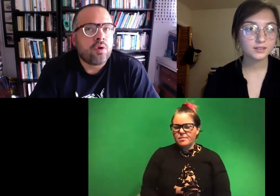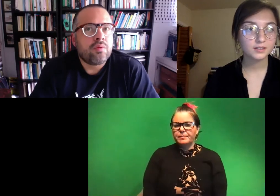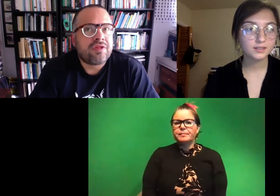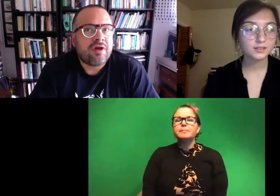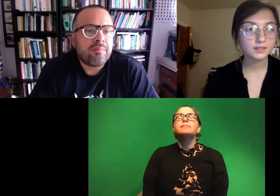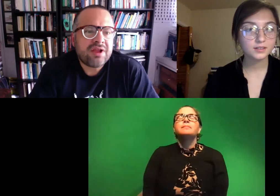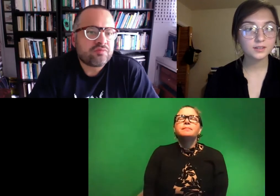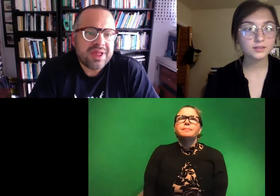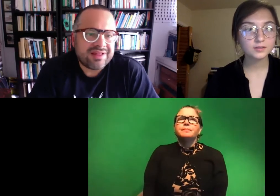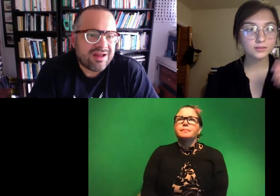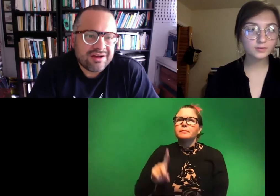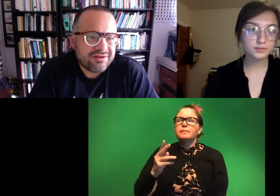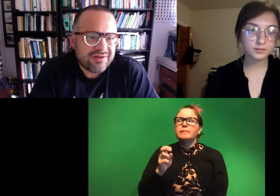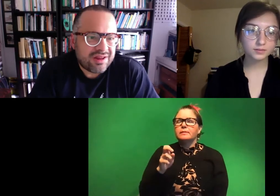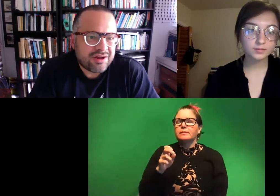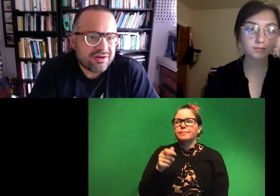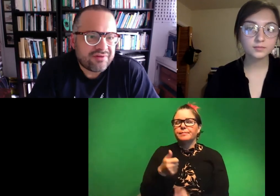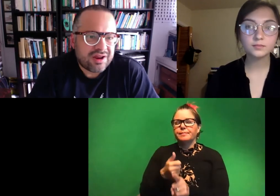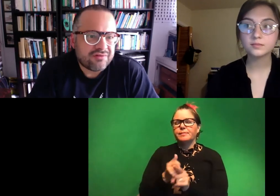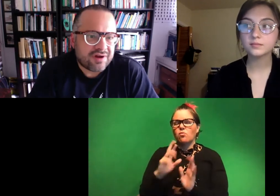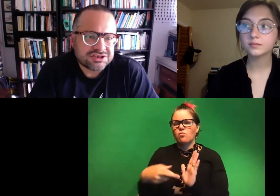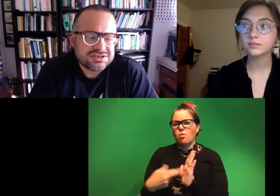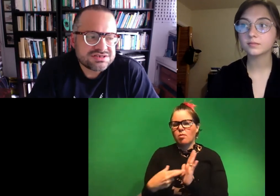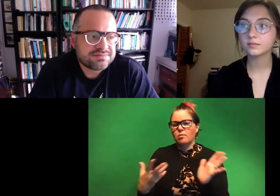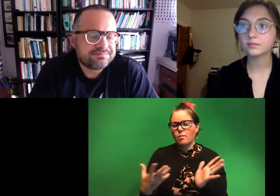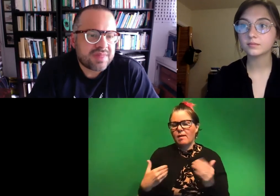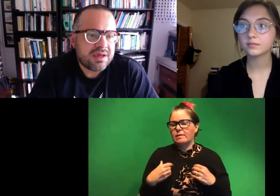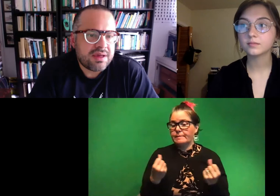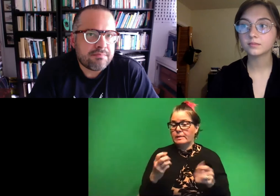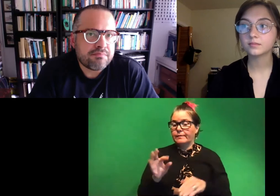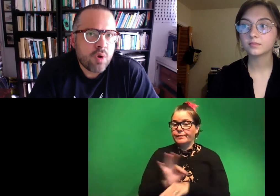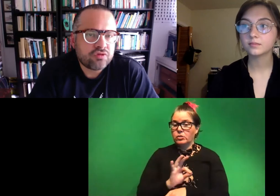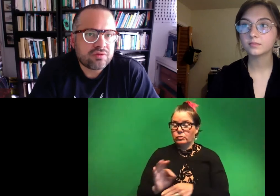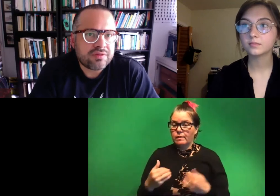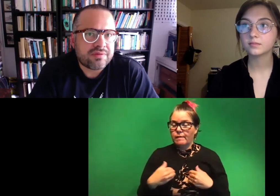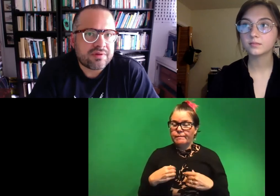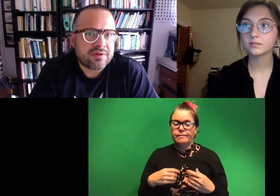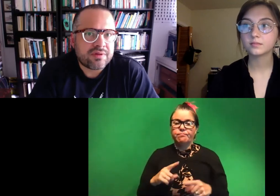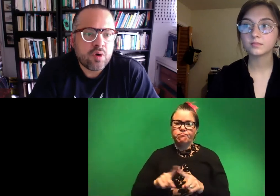So the dung beetles plays a lot of functions.